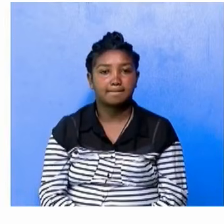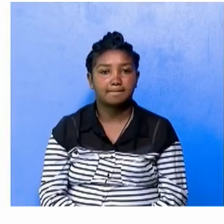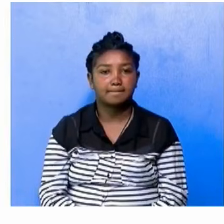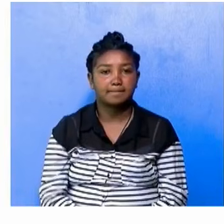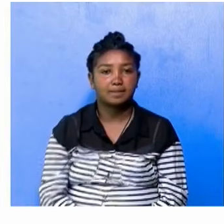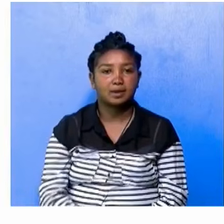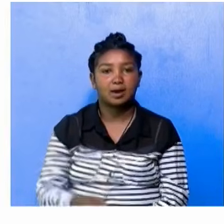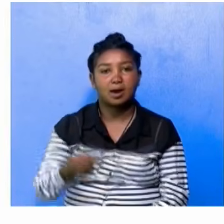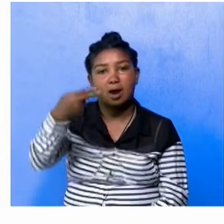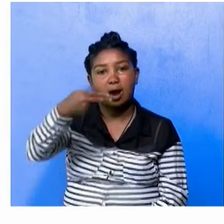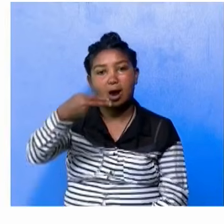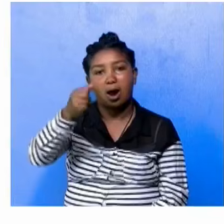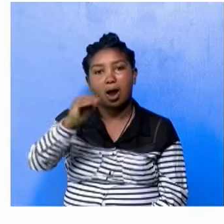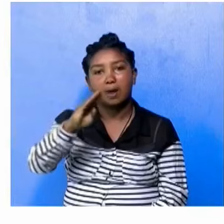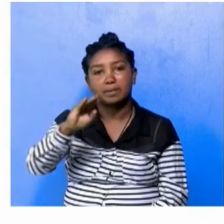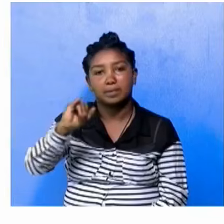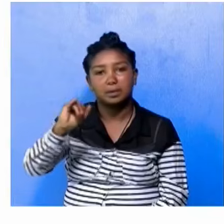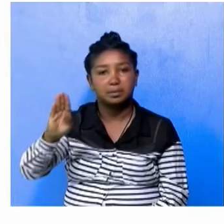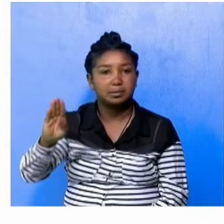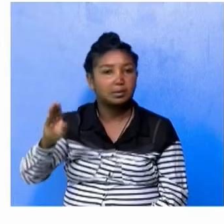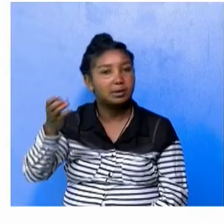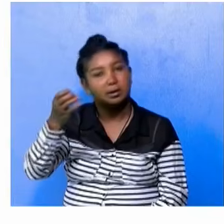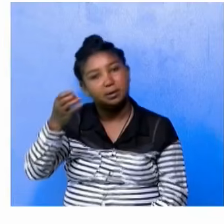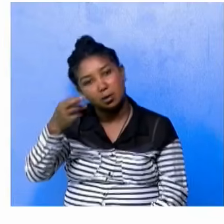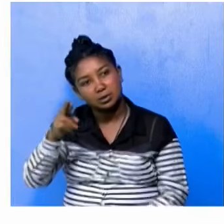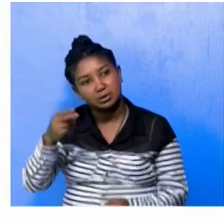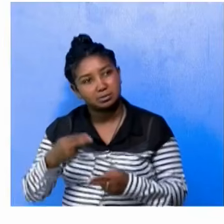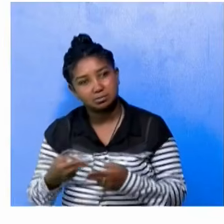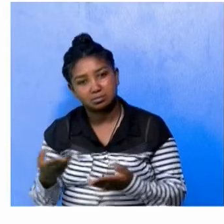Habib, when we say